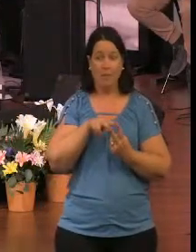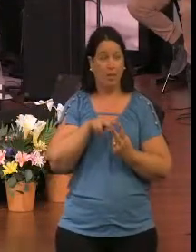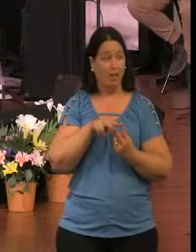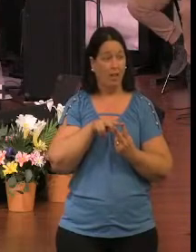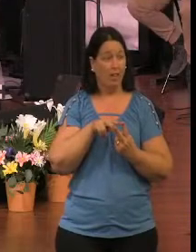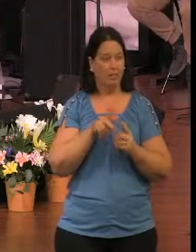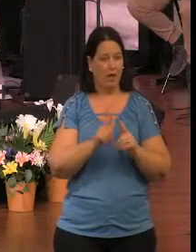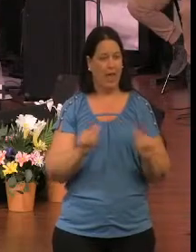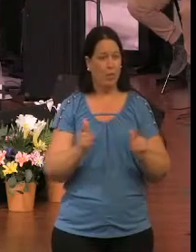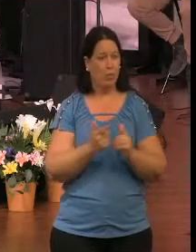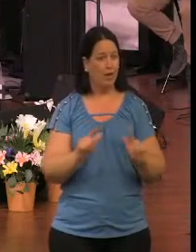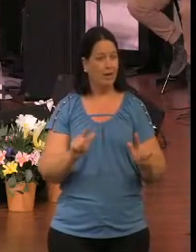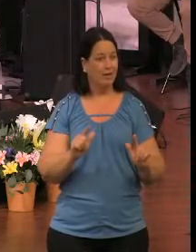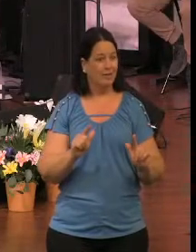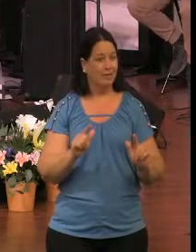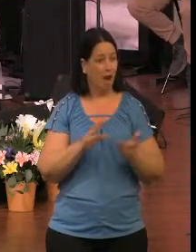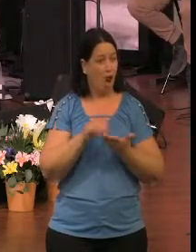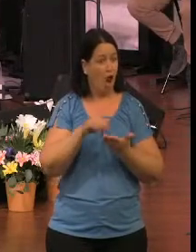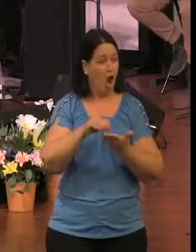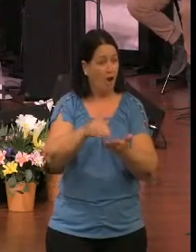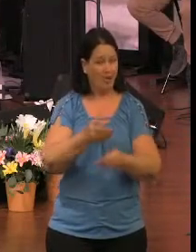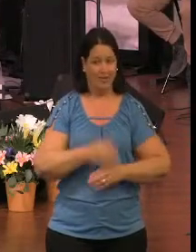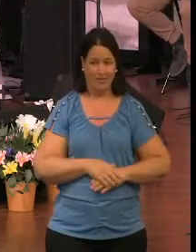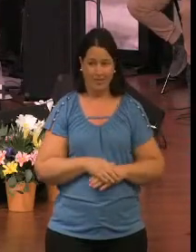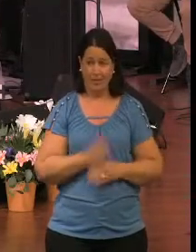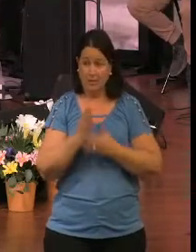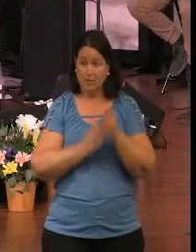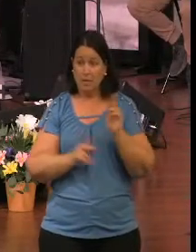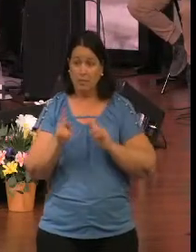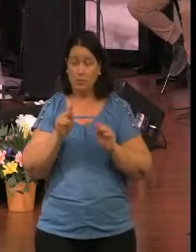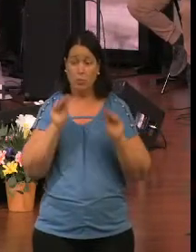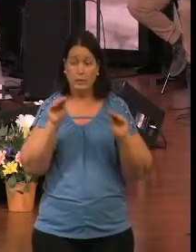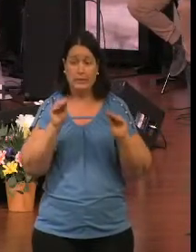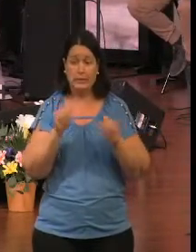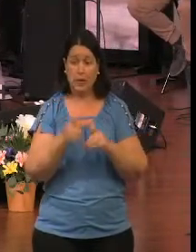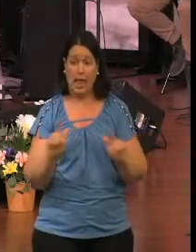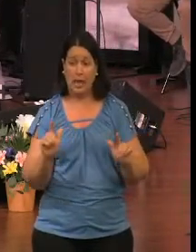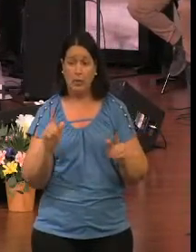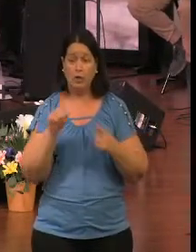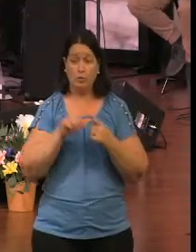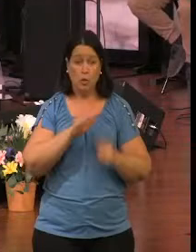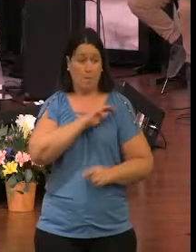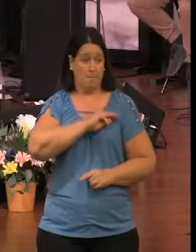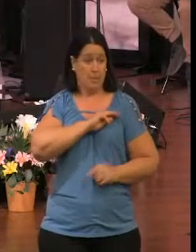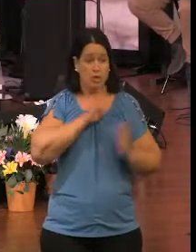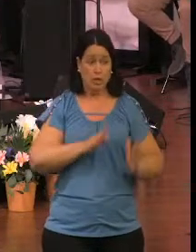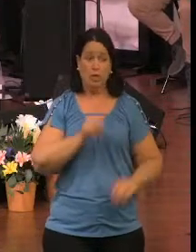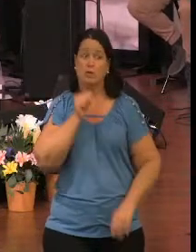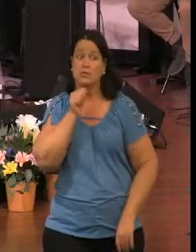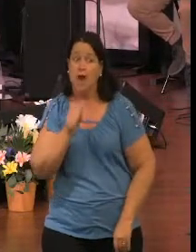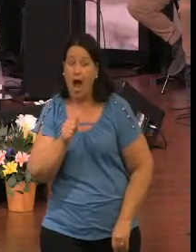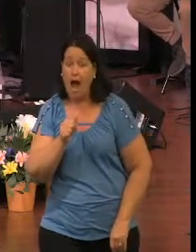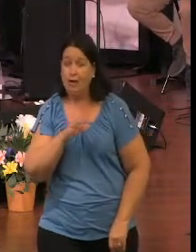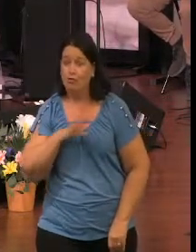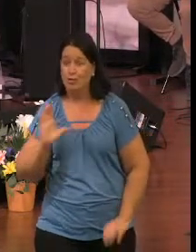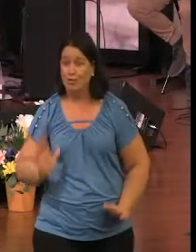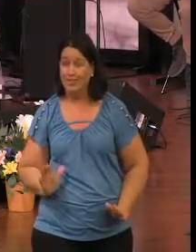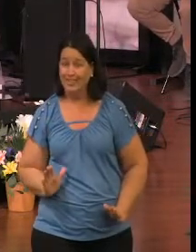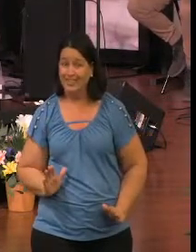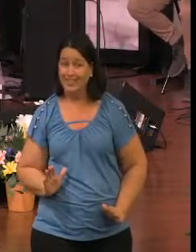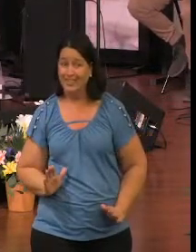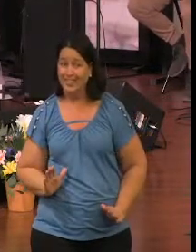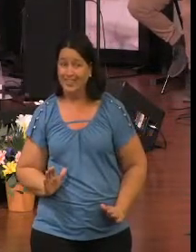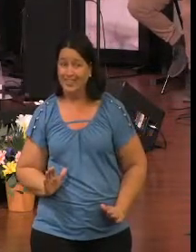case. Some of the people who teach language to missionaries are not Christians. And so the Christians will say, can